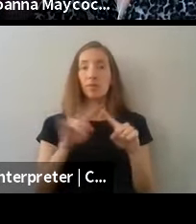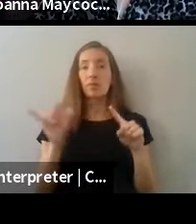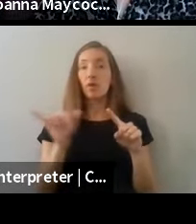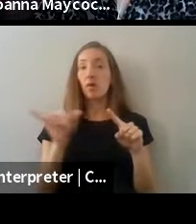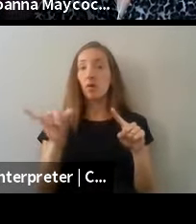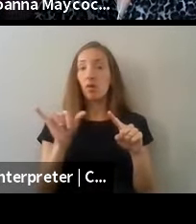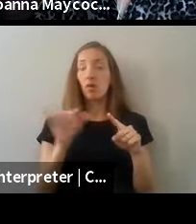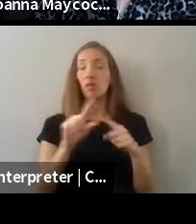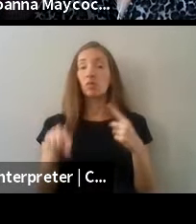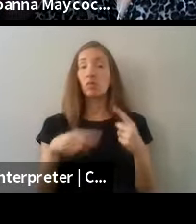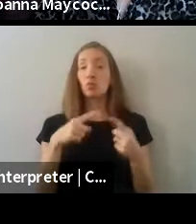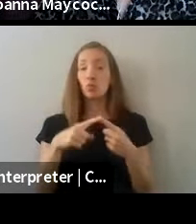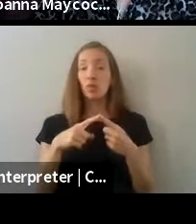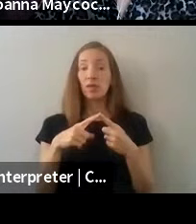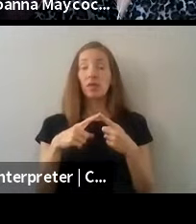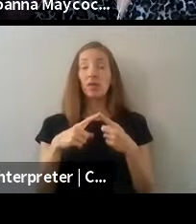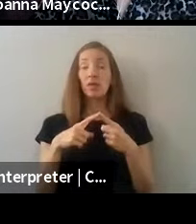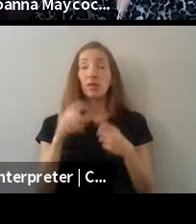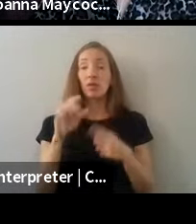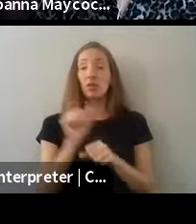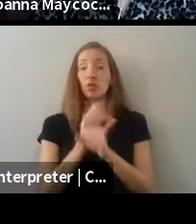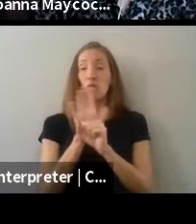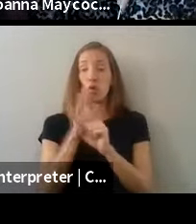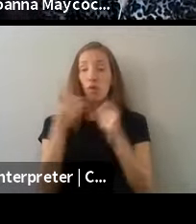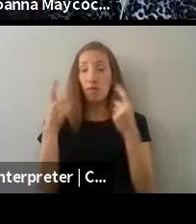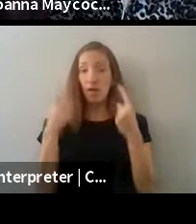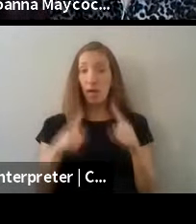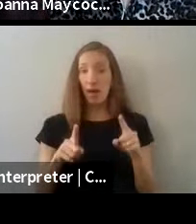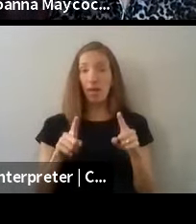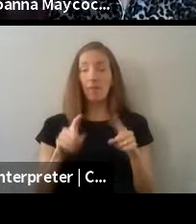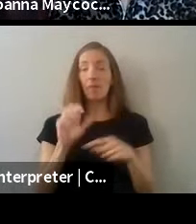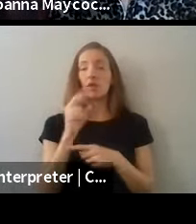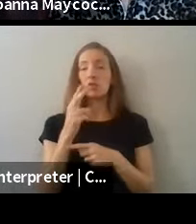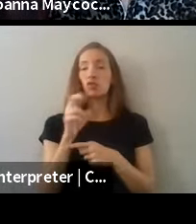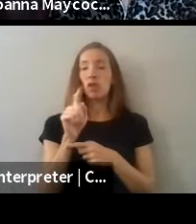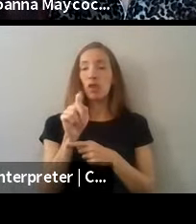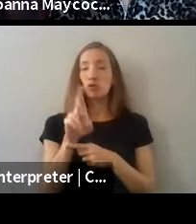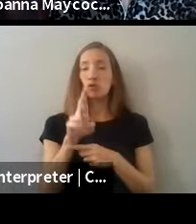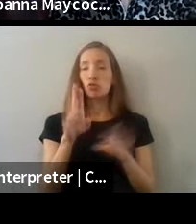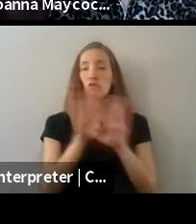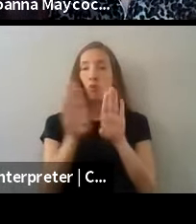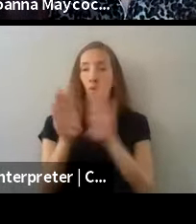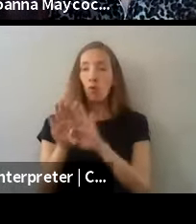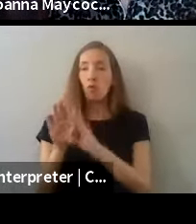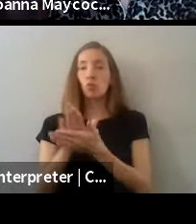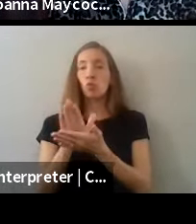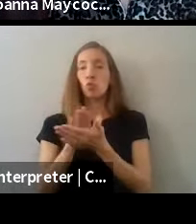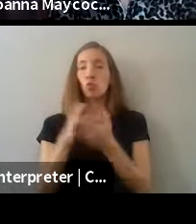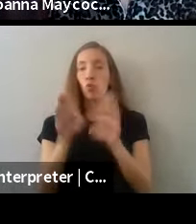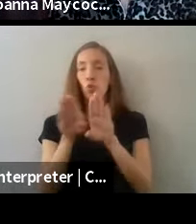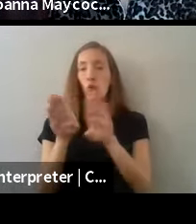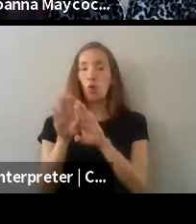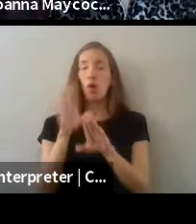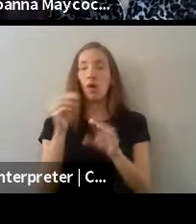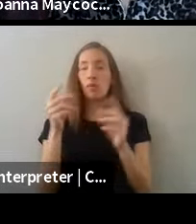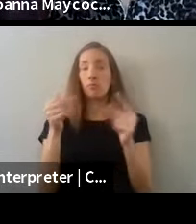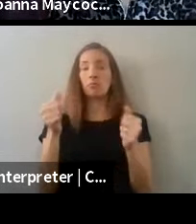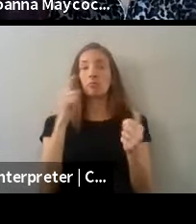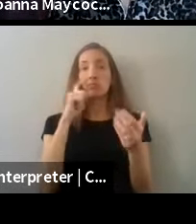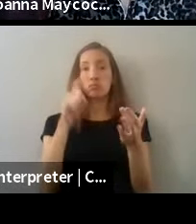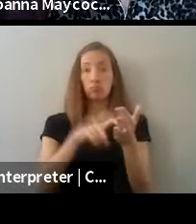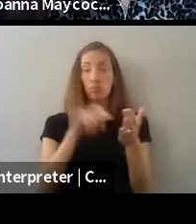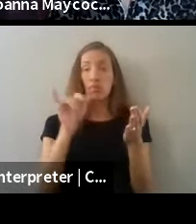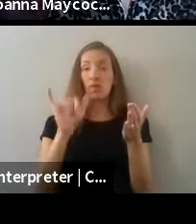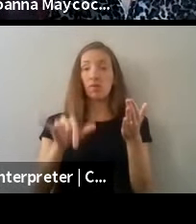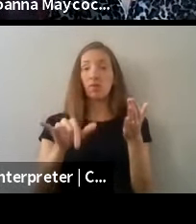when COVID happened, shelters were closed as well as schools. And it was immediate to us that schools